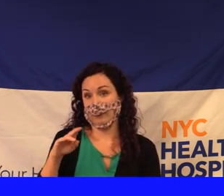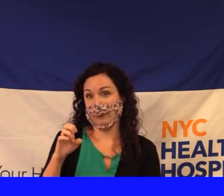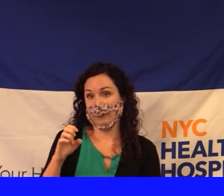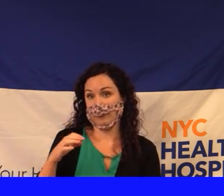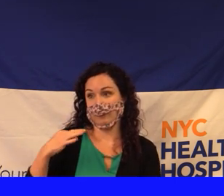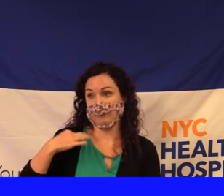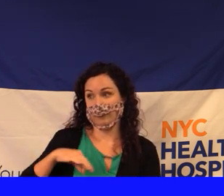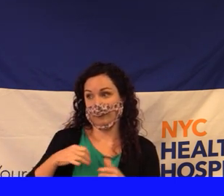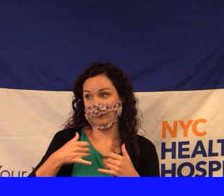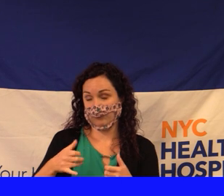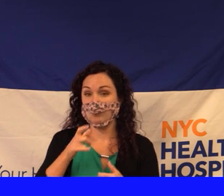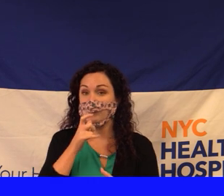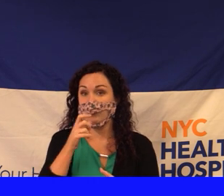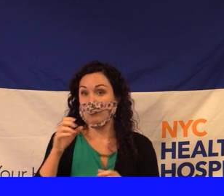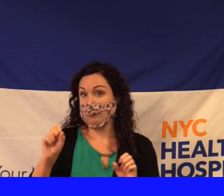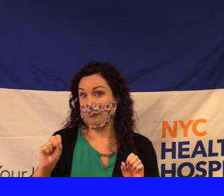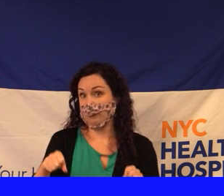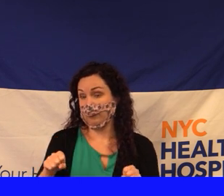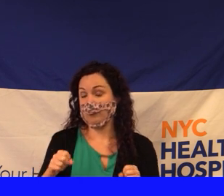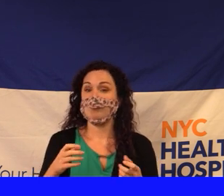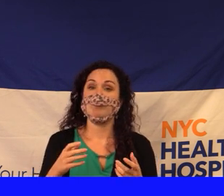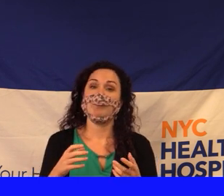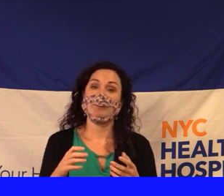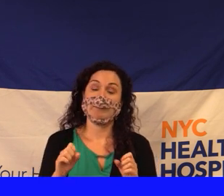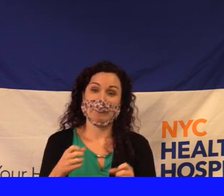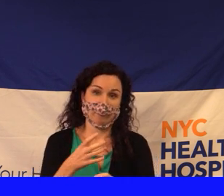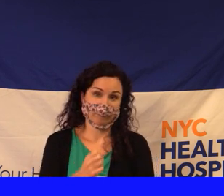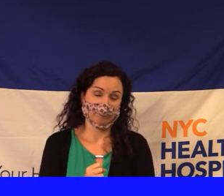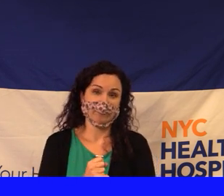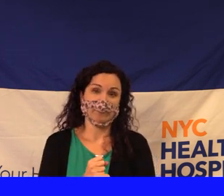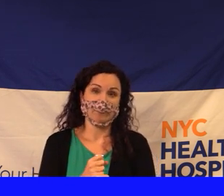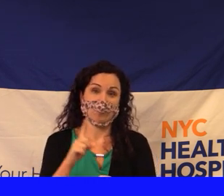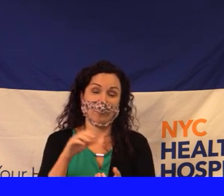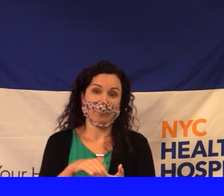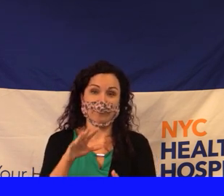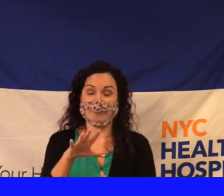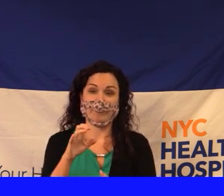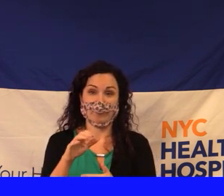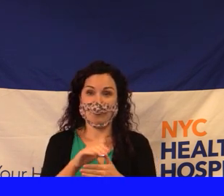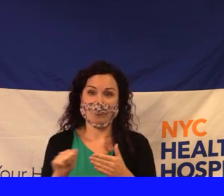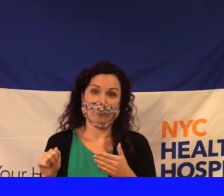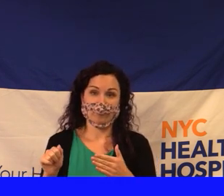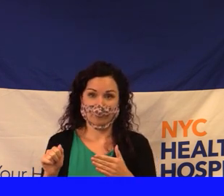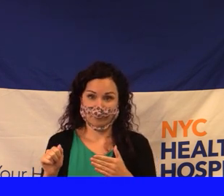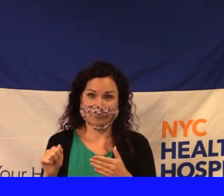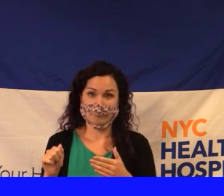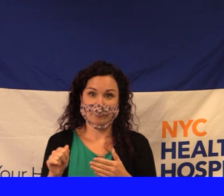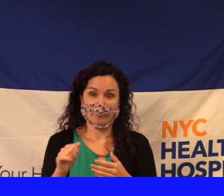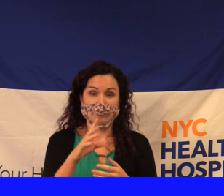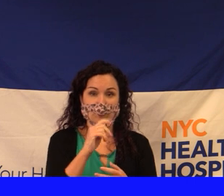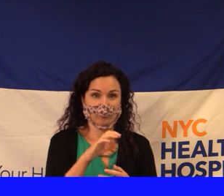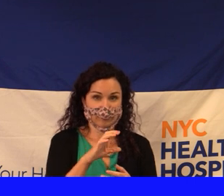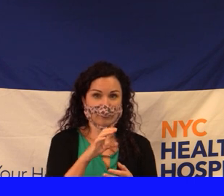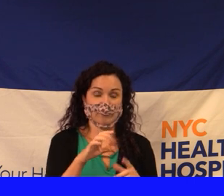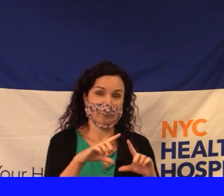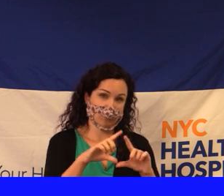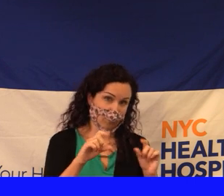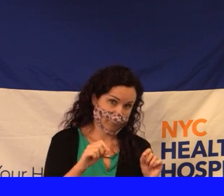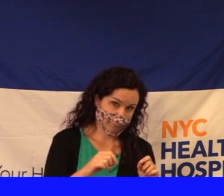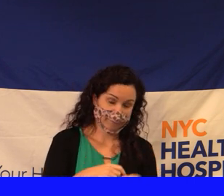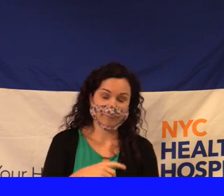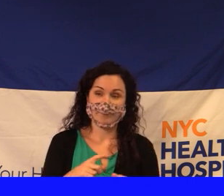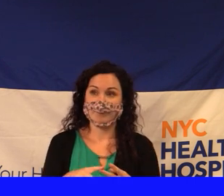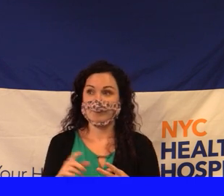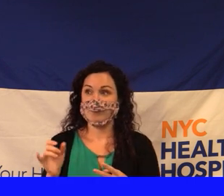beneficiaries are eligible to receive $1,500 in over-the-counter card. They're eligible